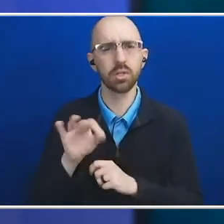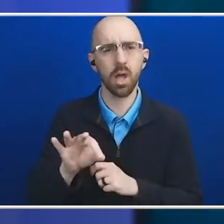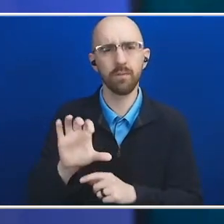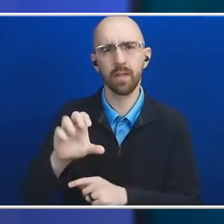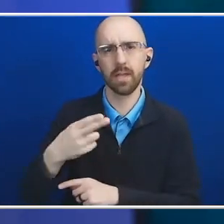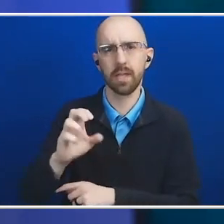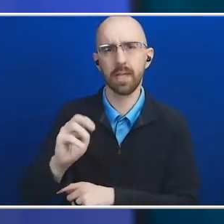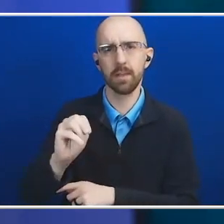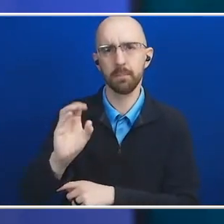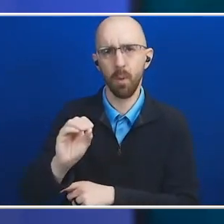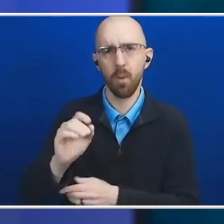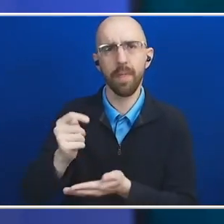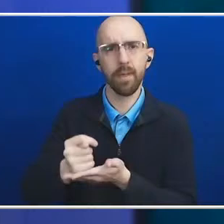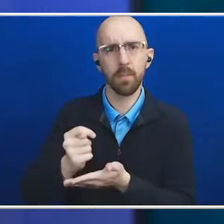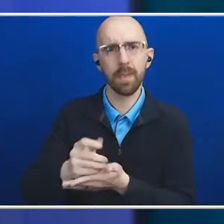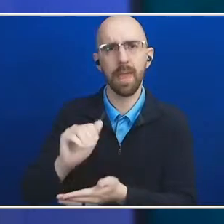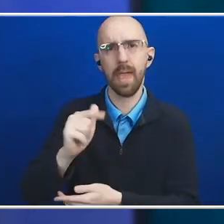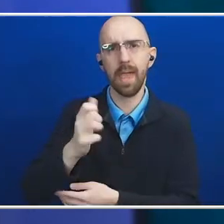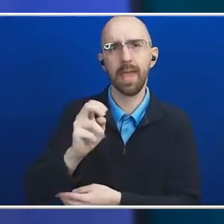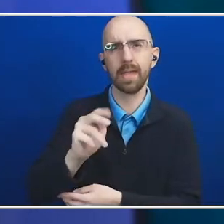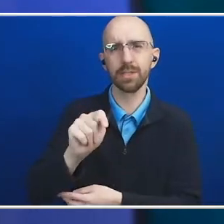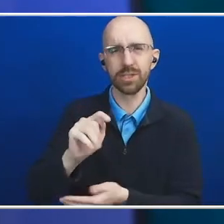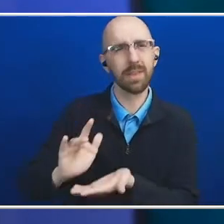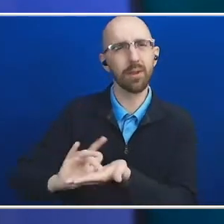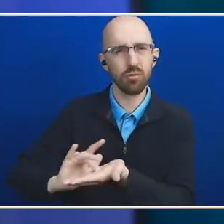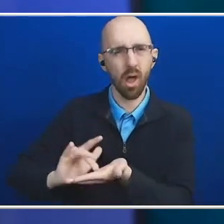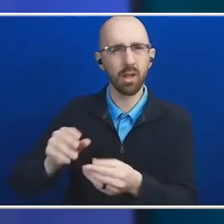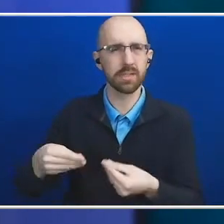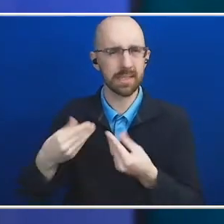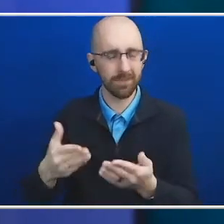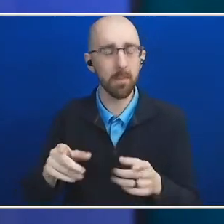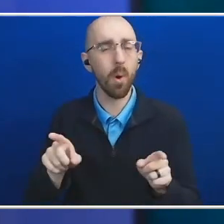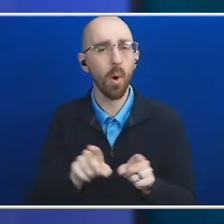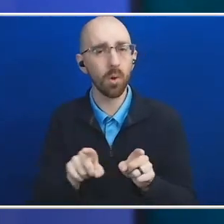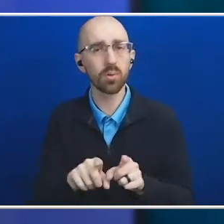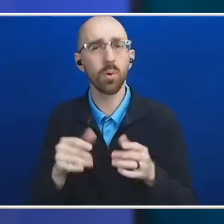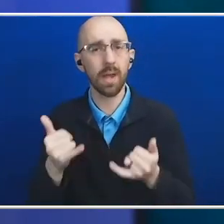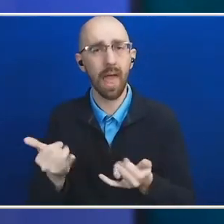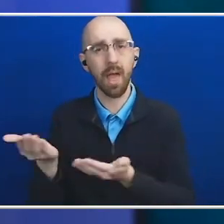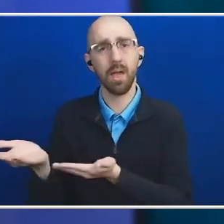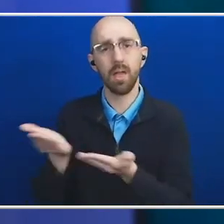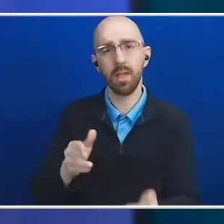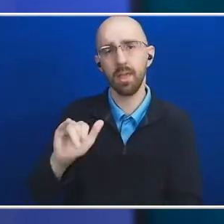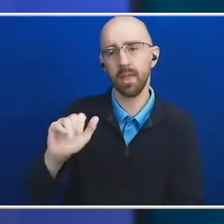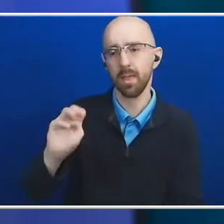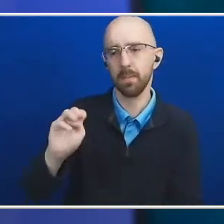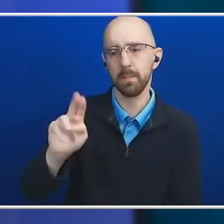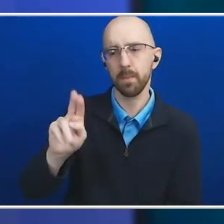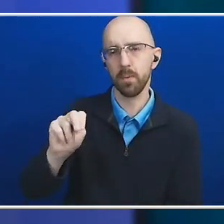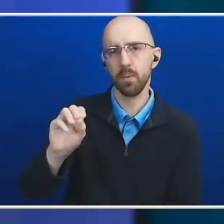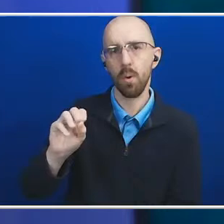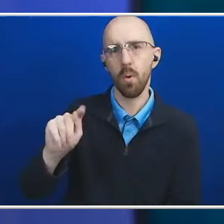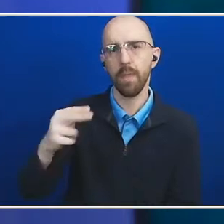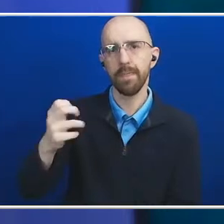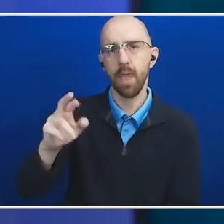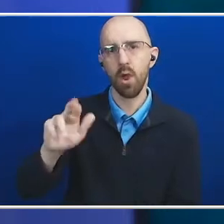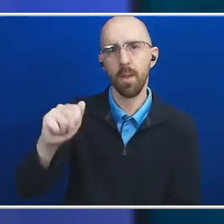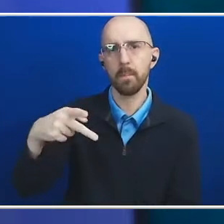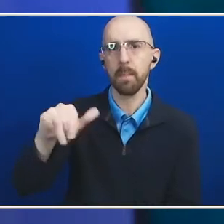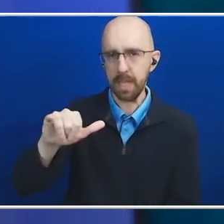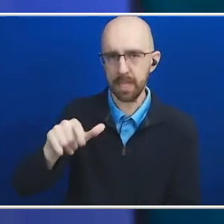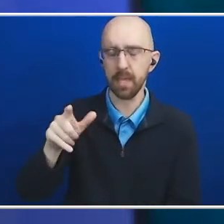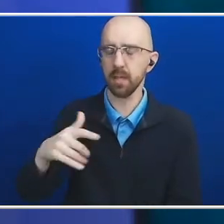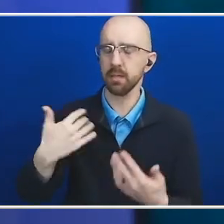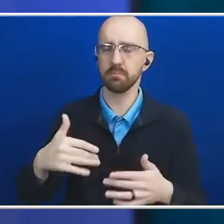agents or the drugs that are given, but then also now bringing in immunotherapy. That has truly revolutionized outcomes.